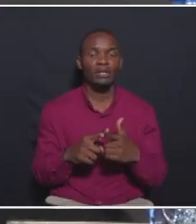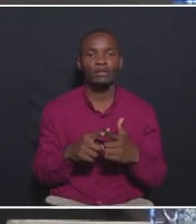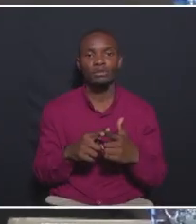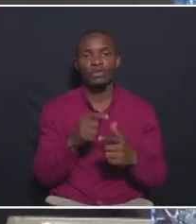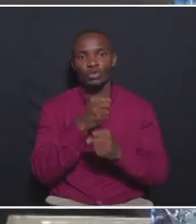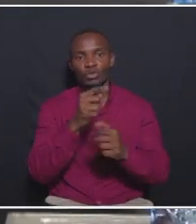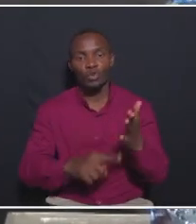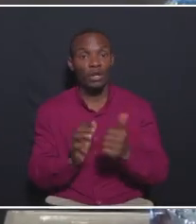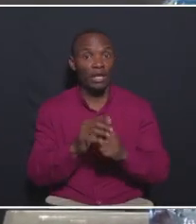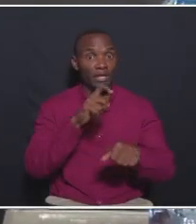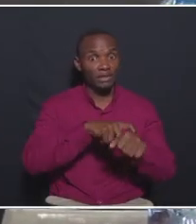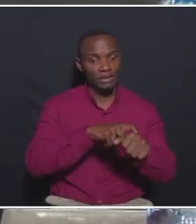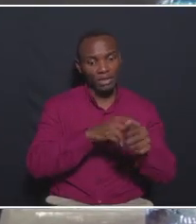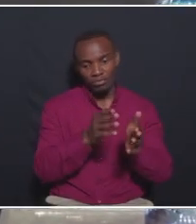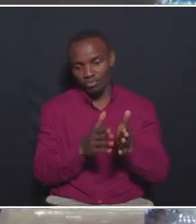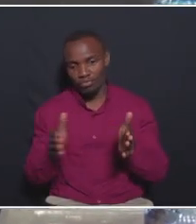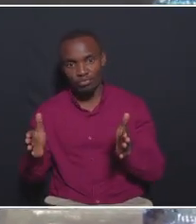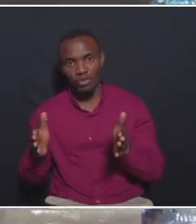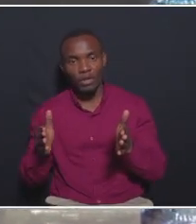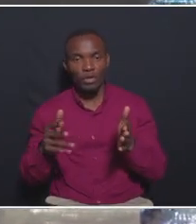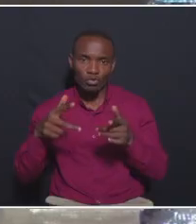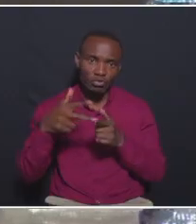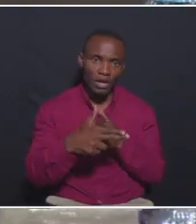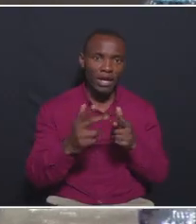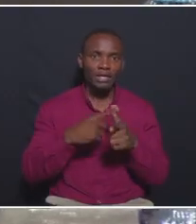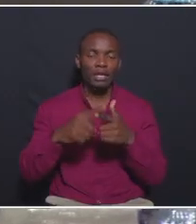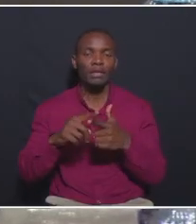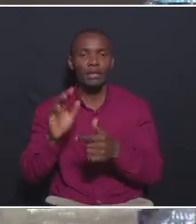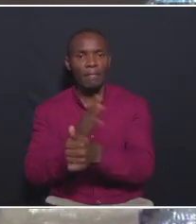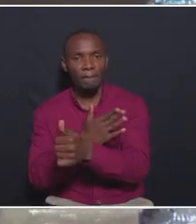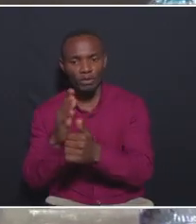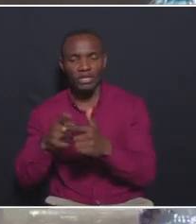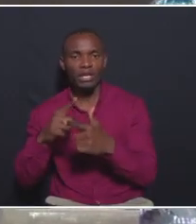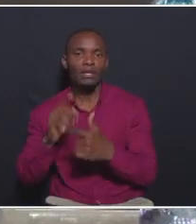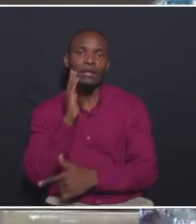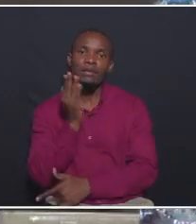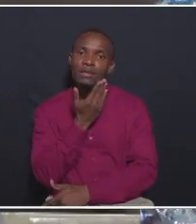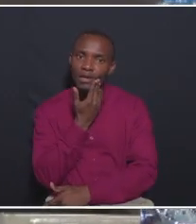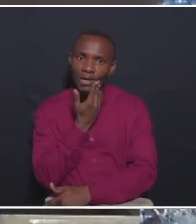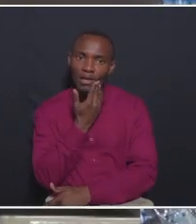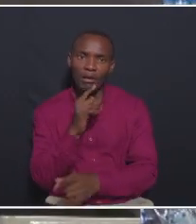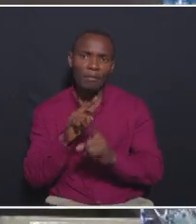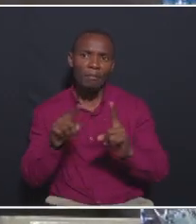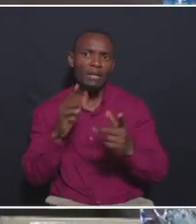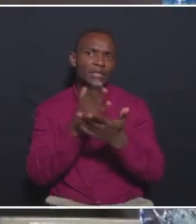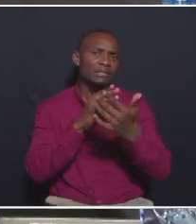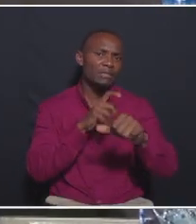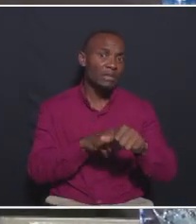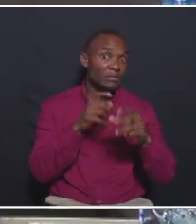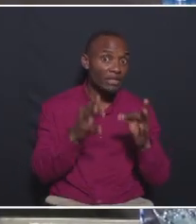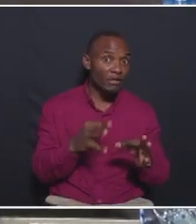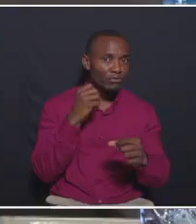timeline, and then you put in the sound, and then you put in the music, and then you do the color grade. But at some point, you do it for long